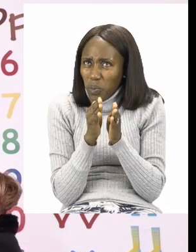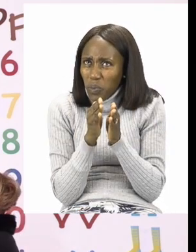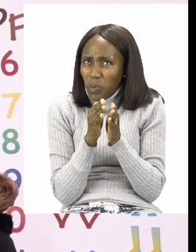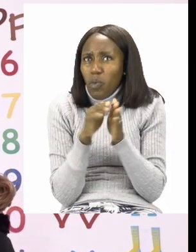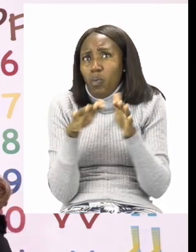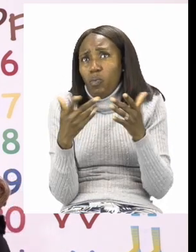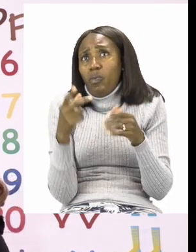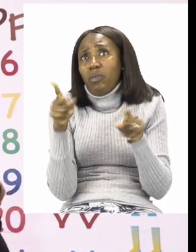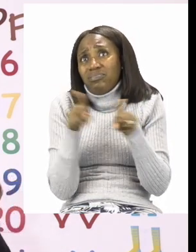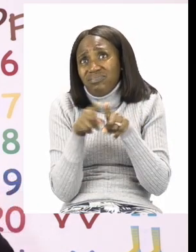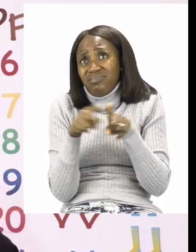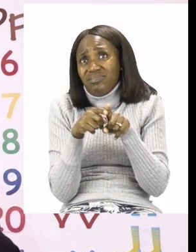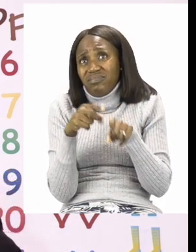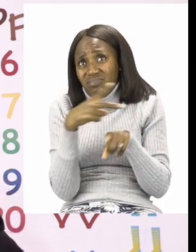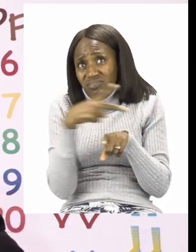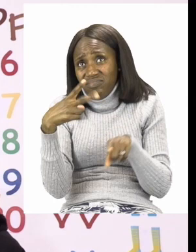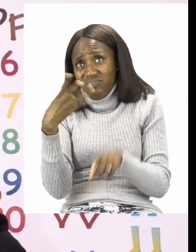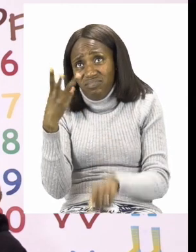number 60?